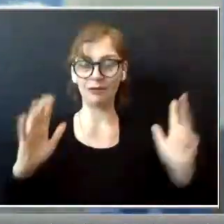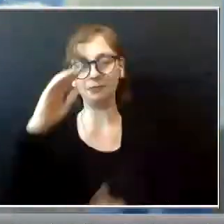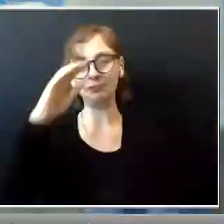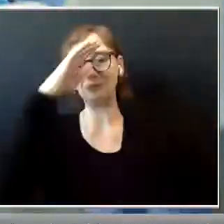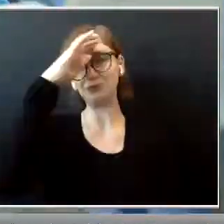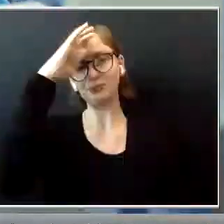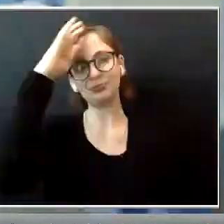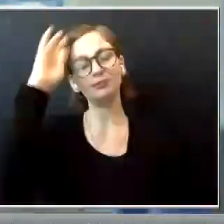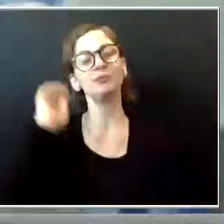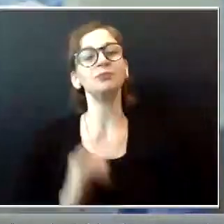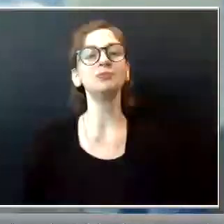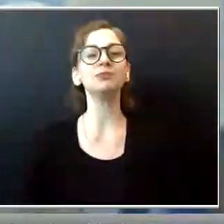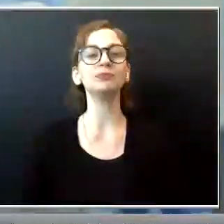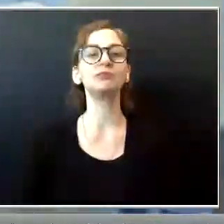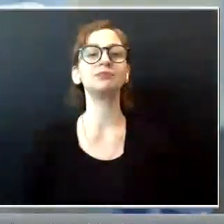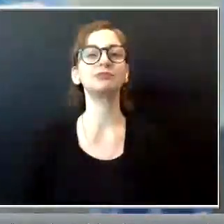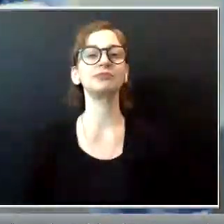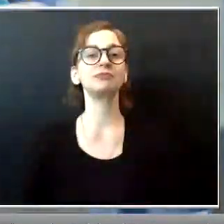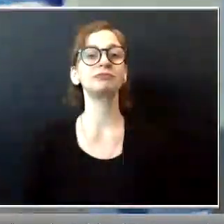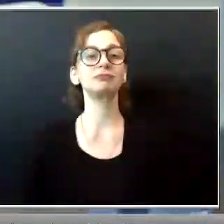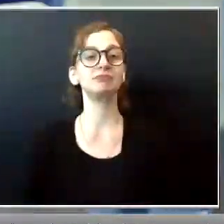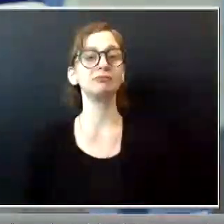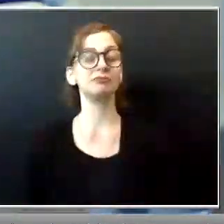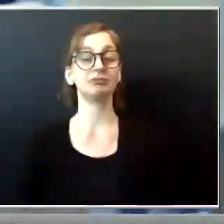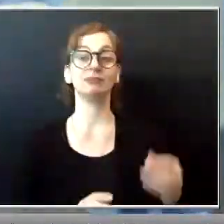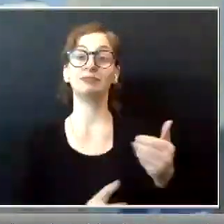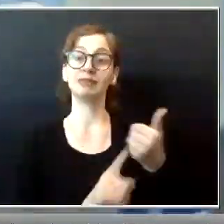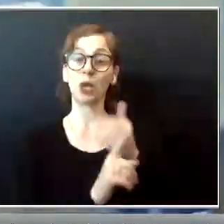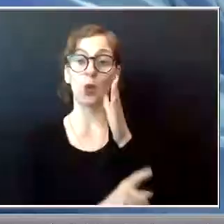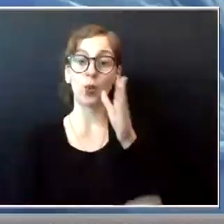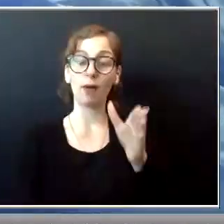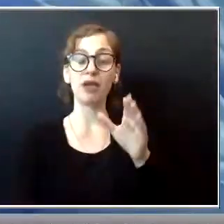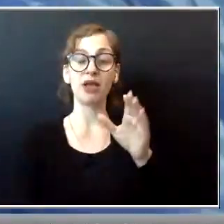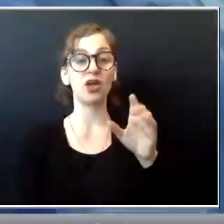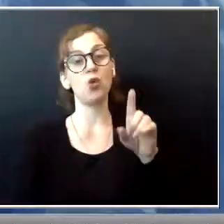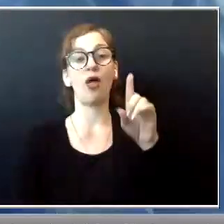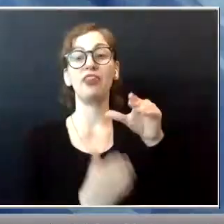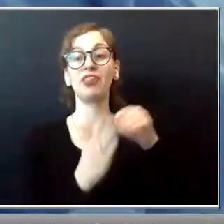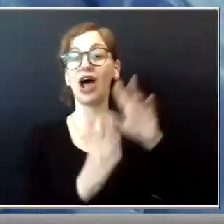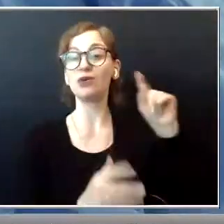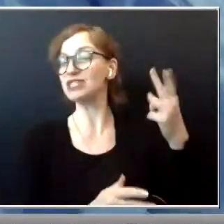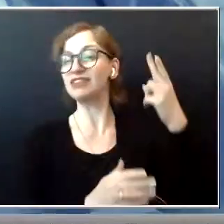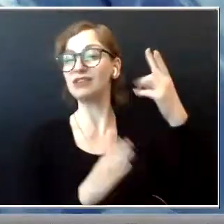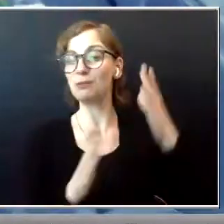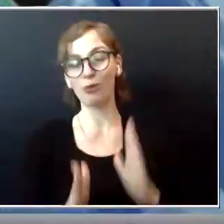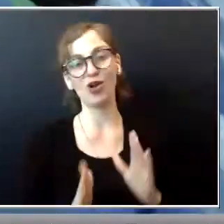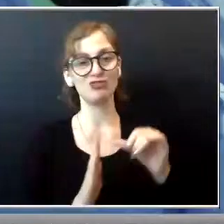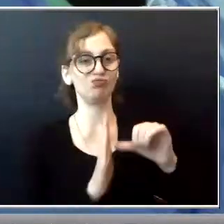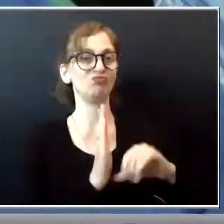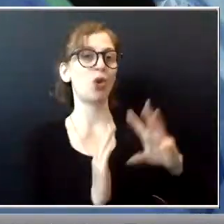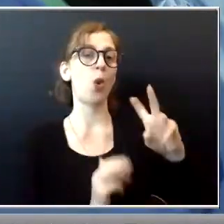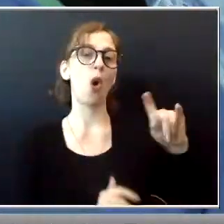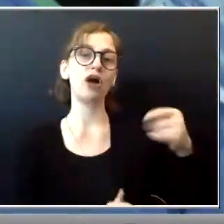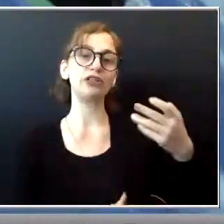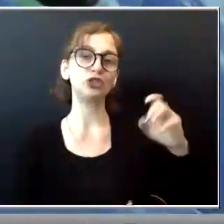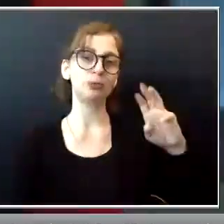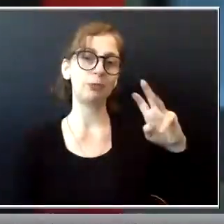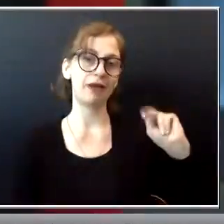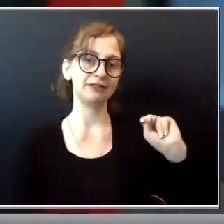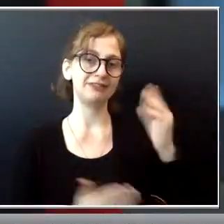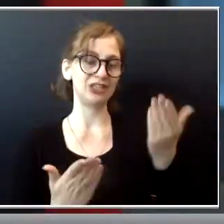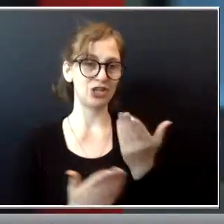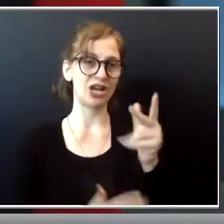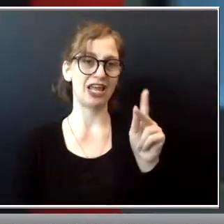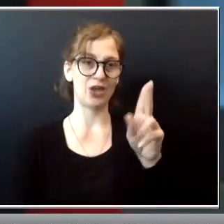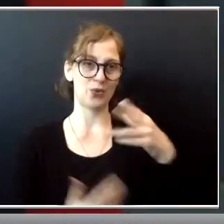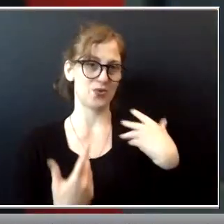The fact he will be the 1,000th person to receive the Watchman procedure under the cardiology team at the University of Kansas Health System